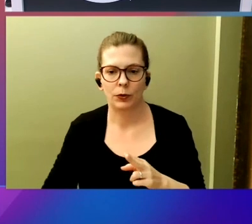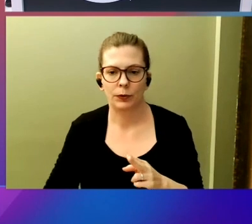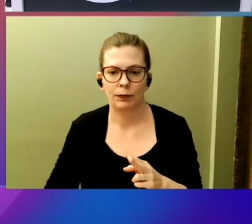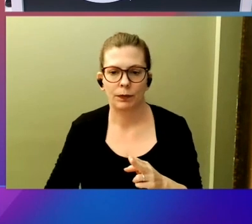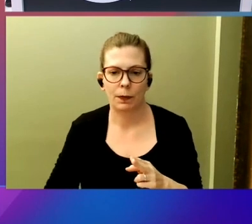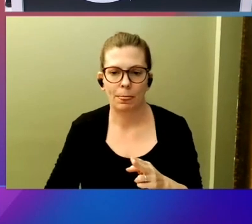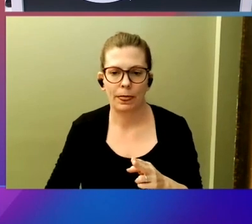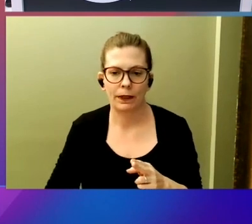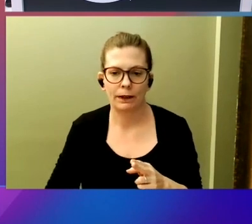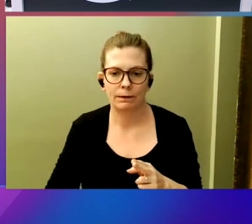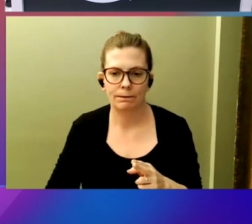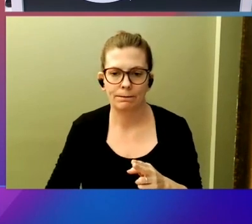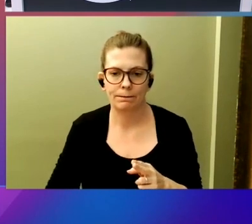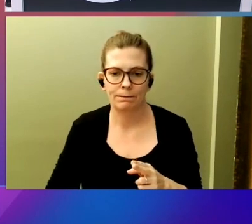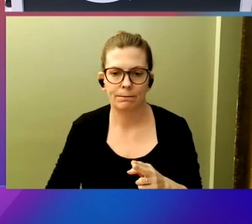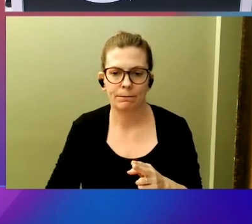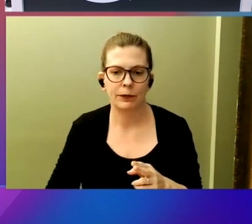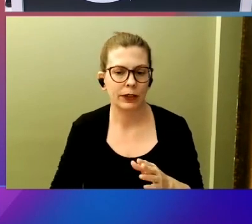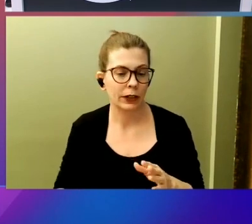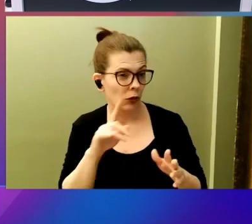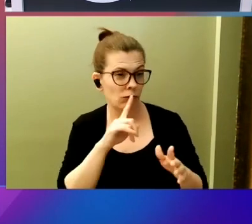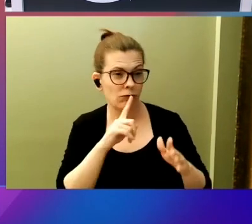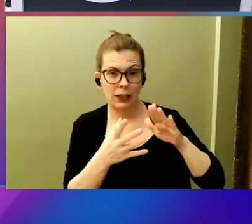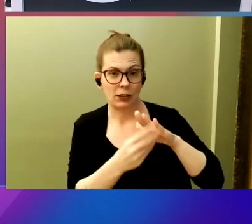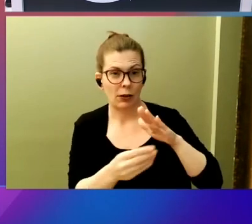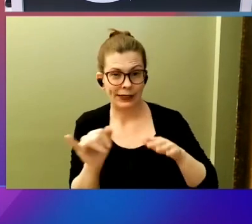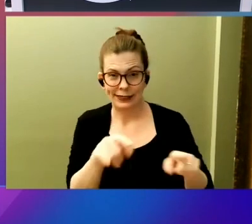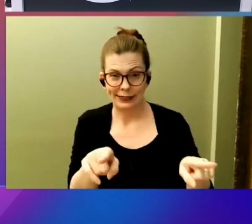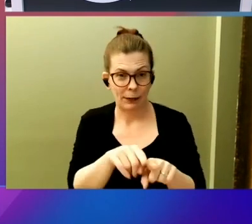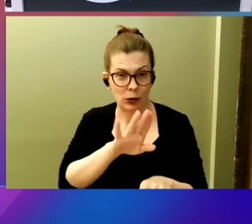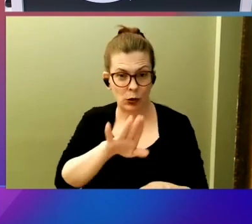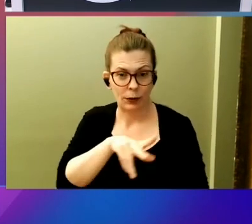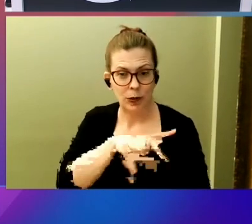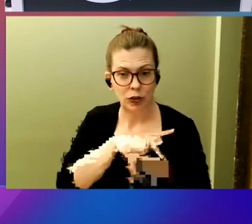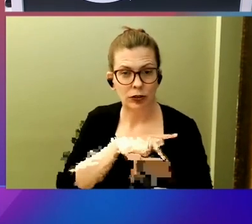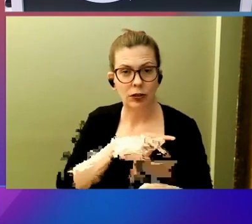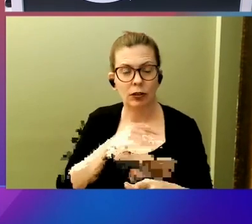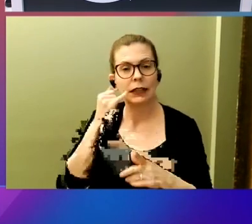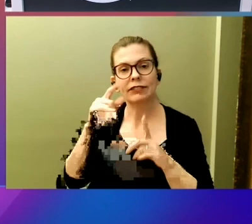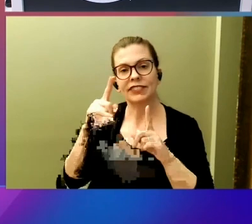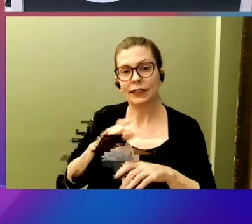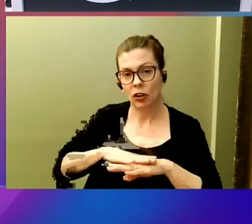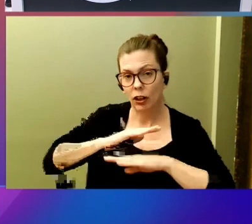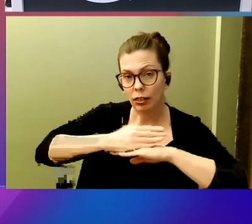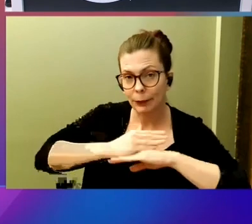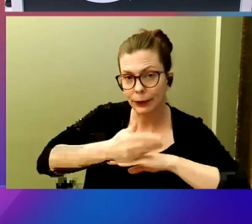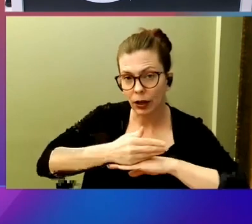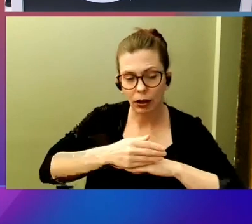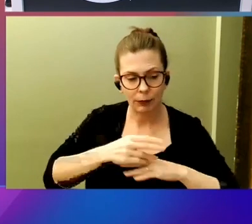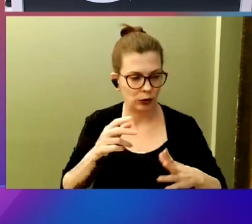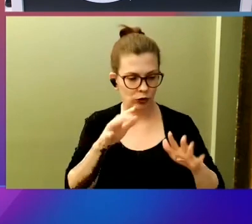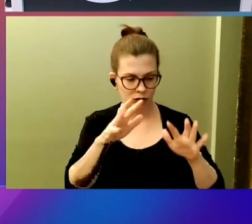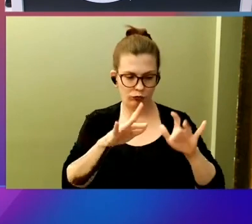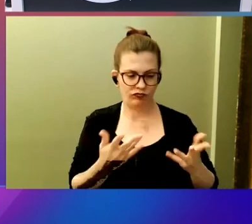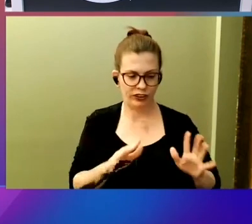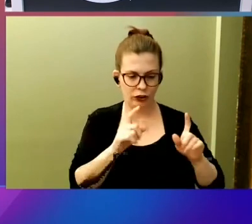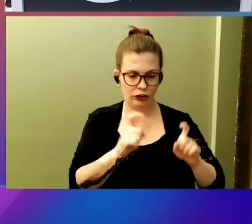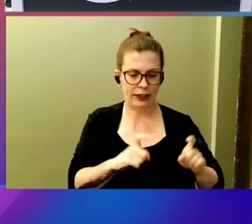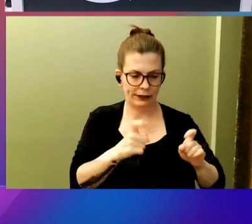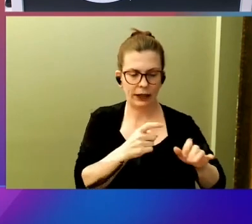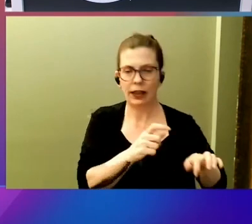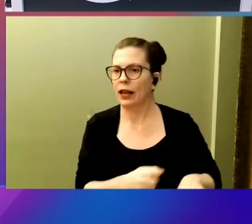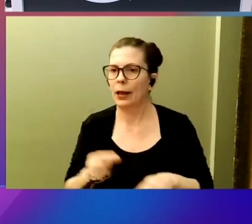just how you would have done with your own personal, if you were prototyping on your laptop, you would just take and upload Yes, it. yes, yes. So in this case, you do download from